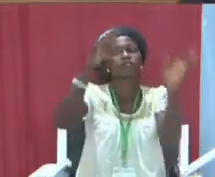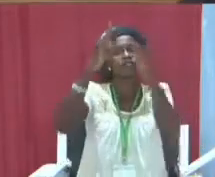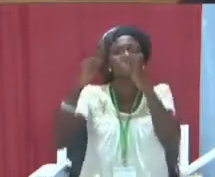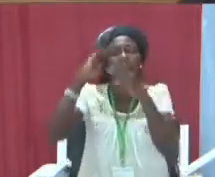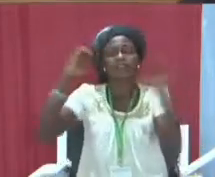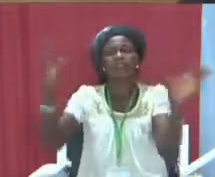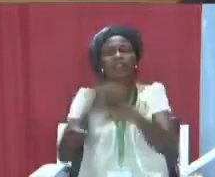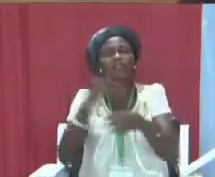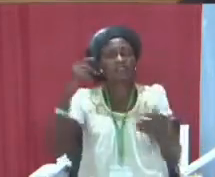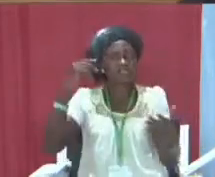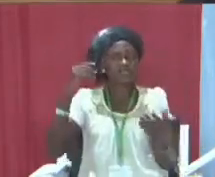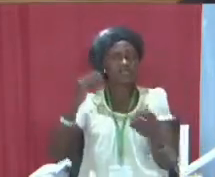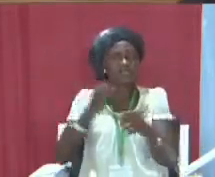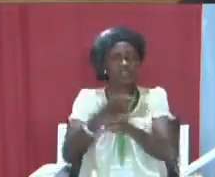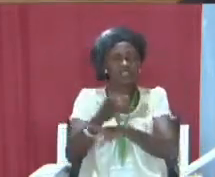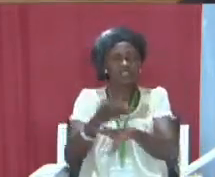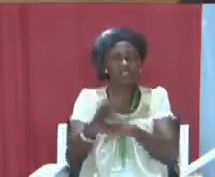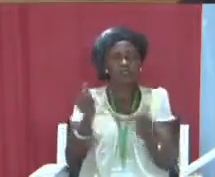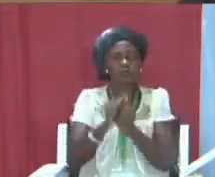his people,